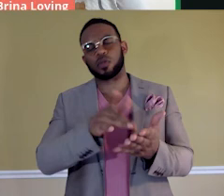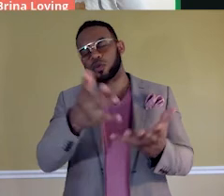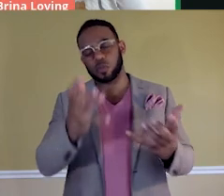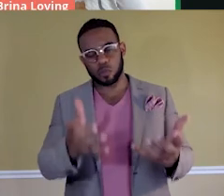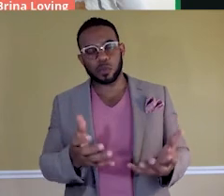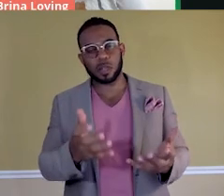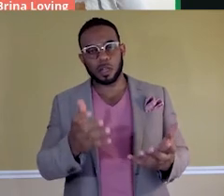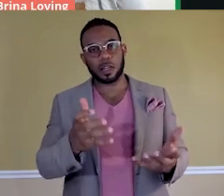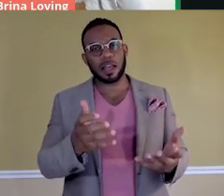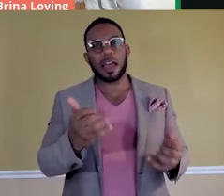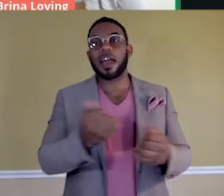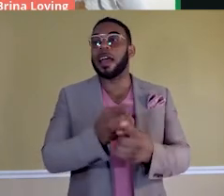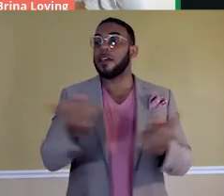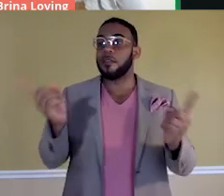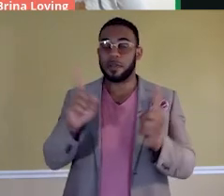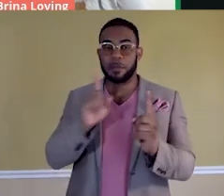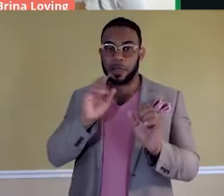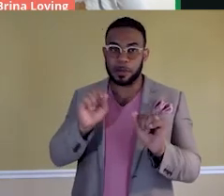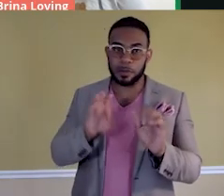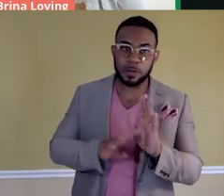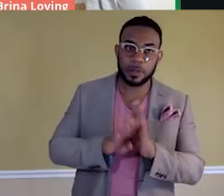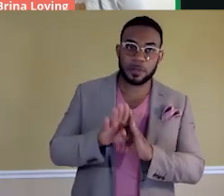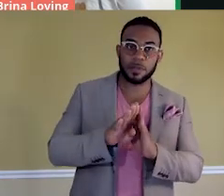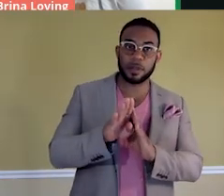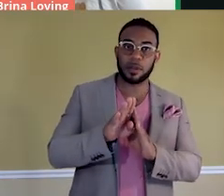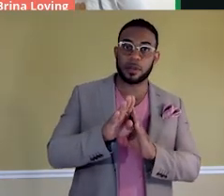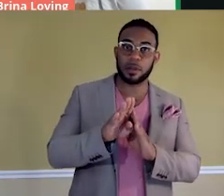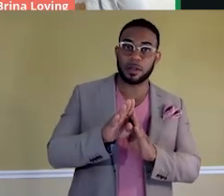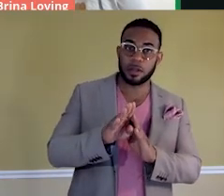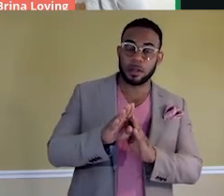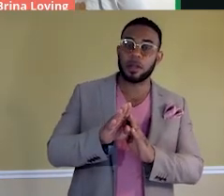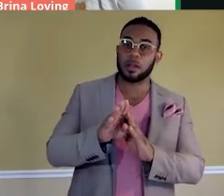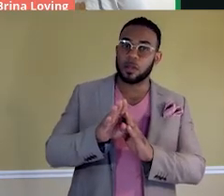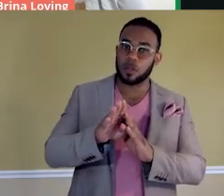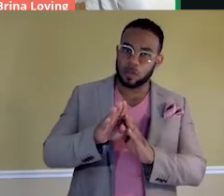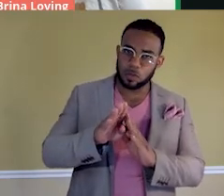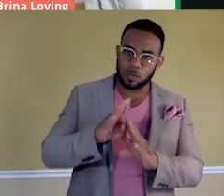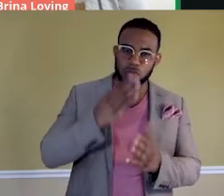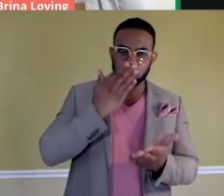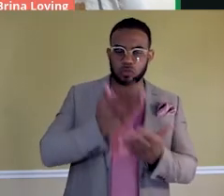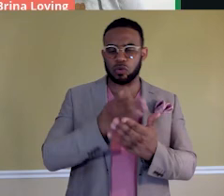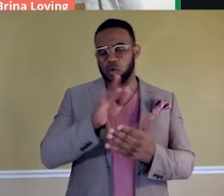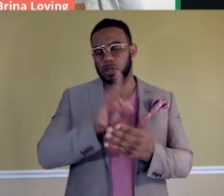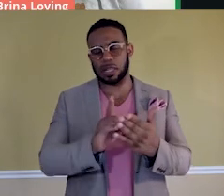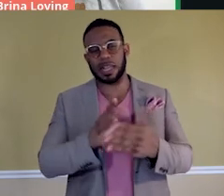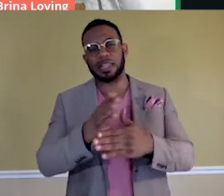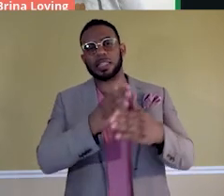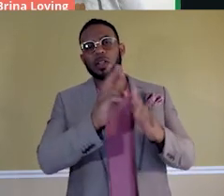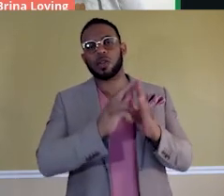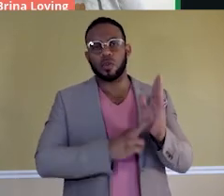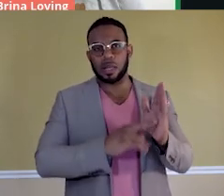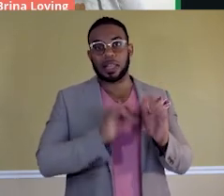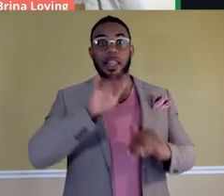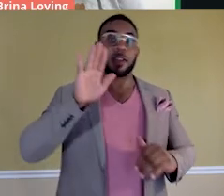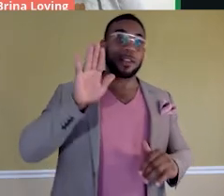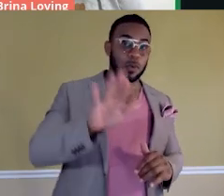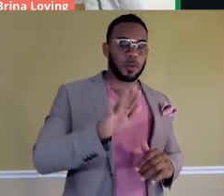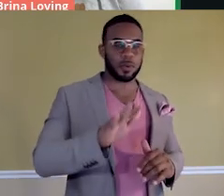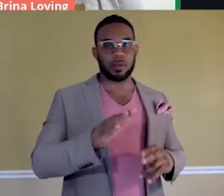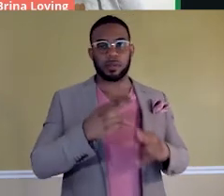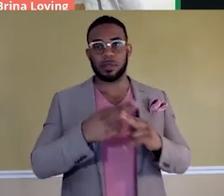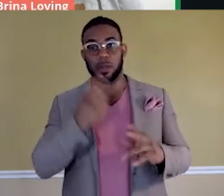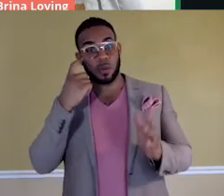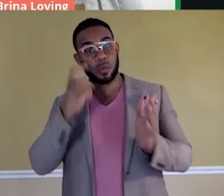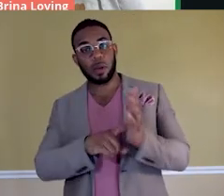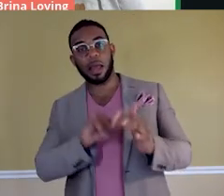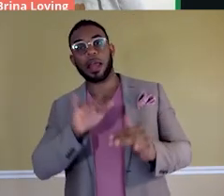want everybody to be able to develop, build, and iterate on your design. Ensure you register it as yours first, so it can be